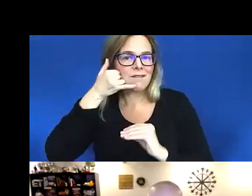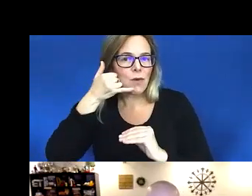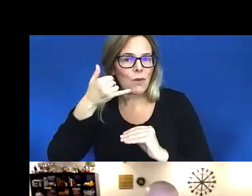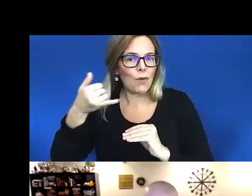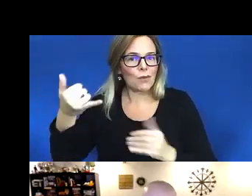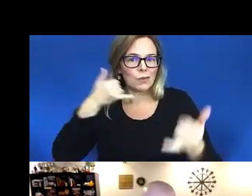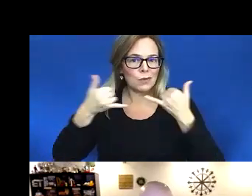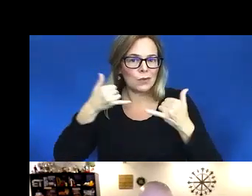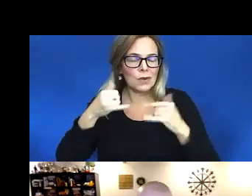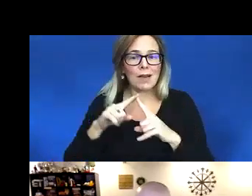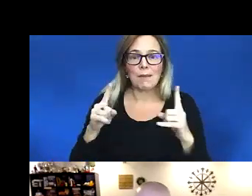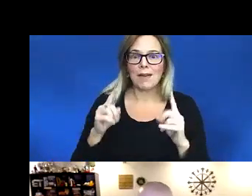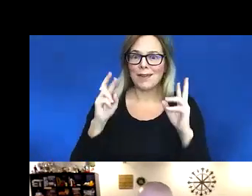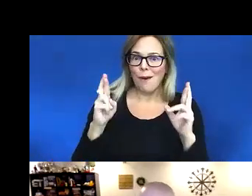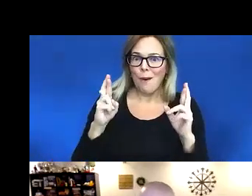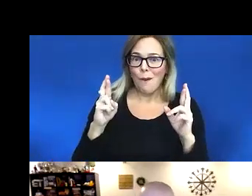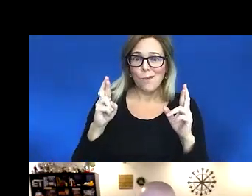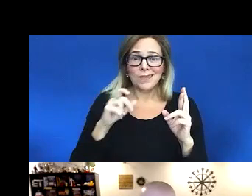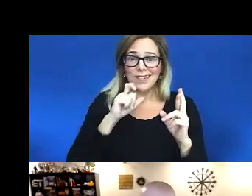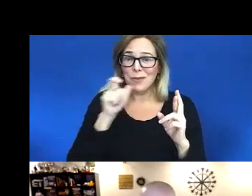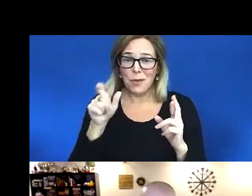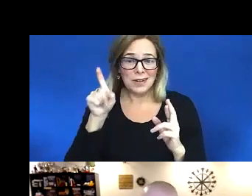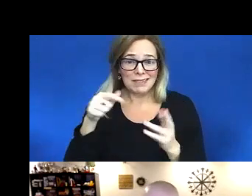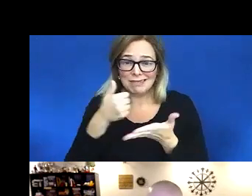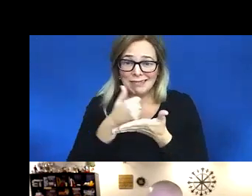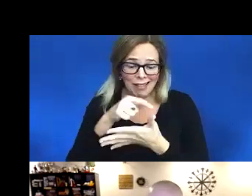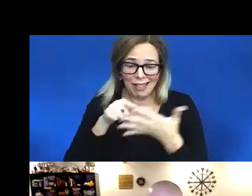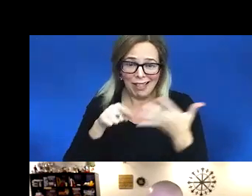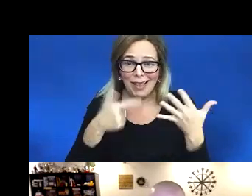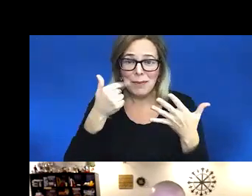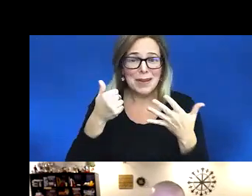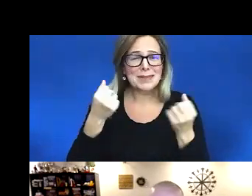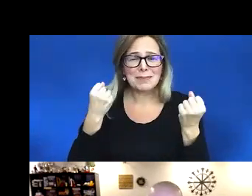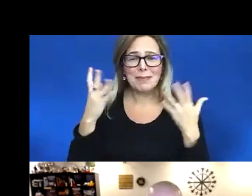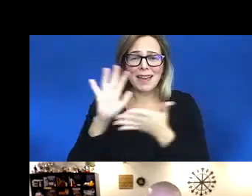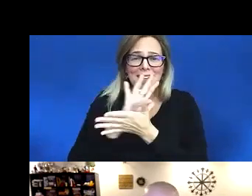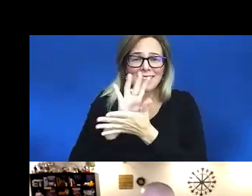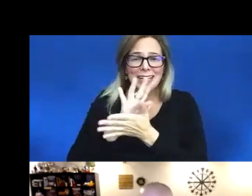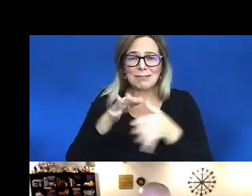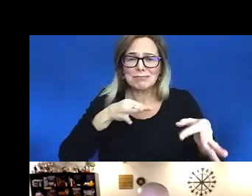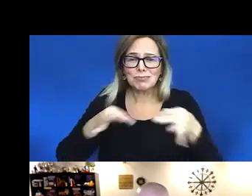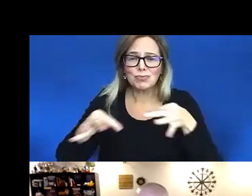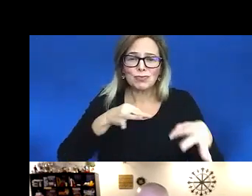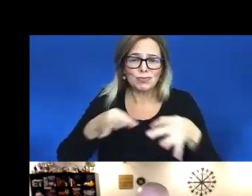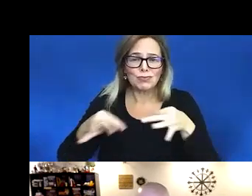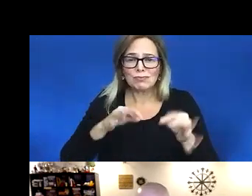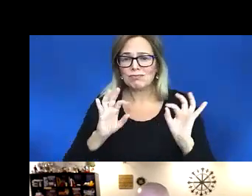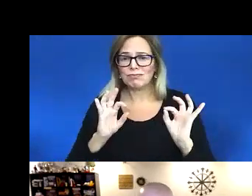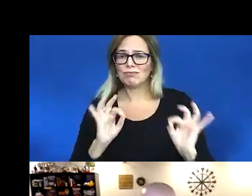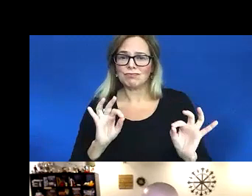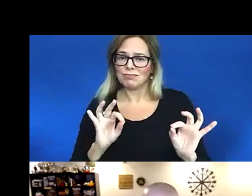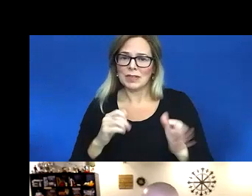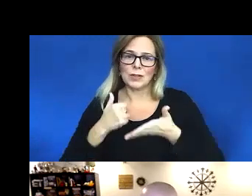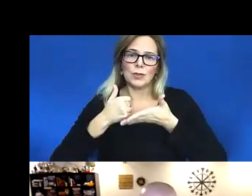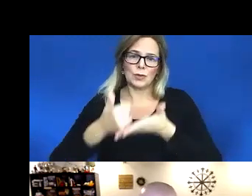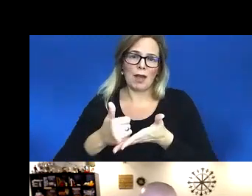need any of those, because all of the documentation and instructional videos walk you through every step. If you have any questions throughout, please go ahead and